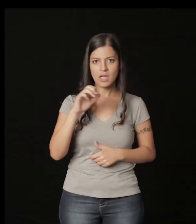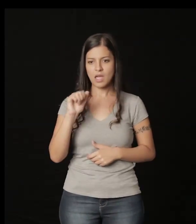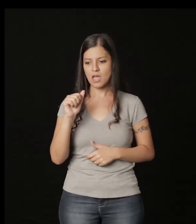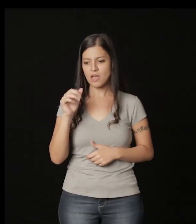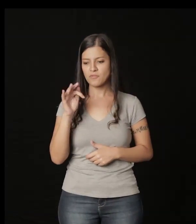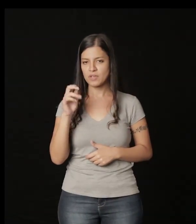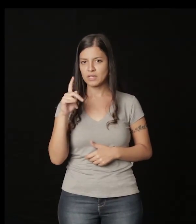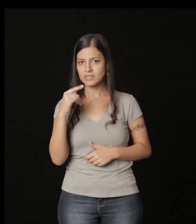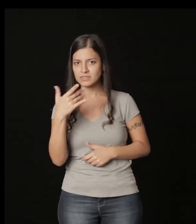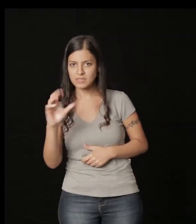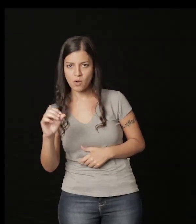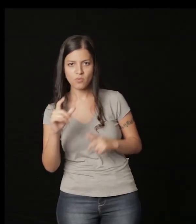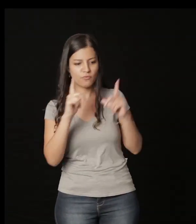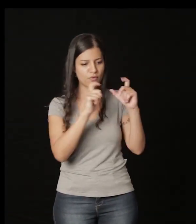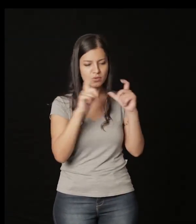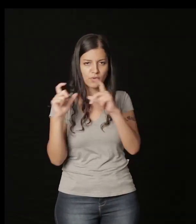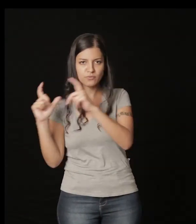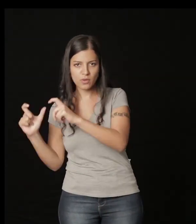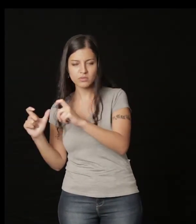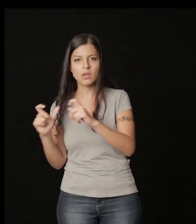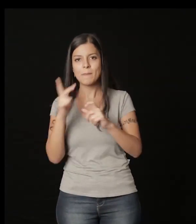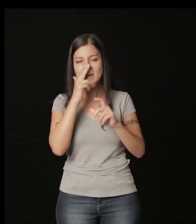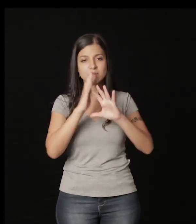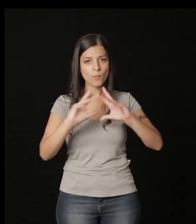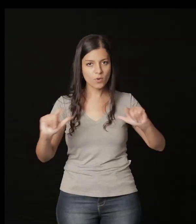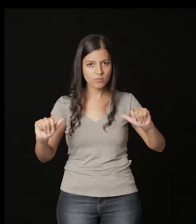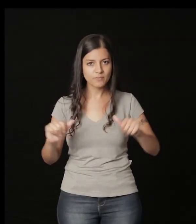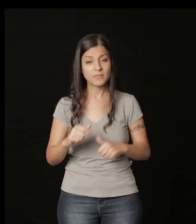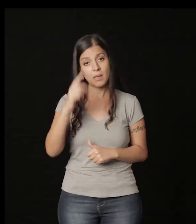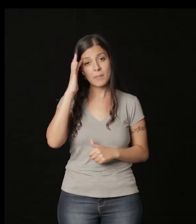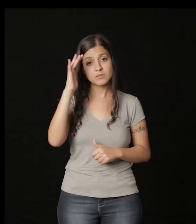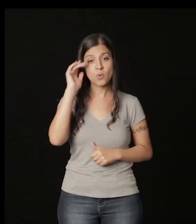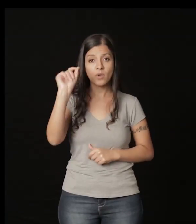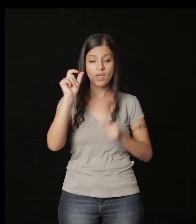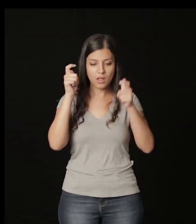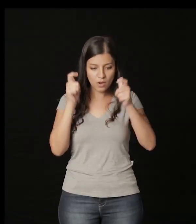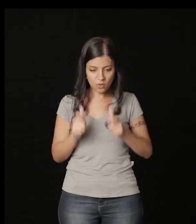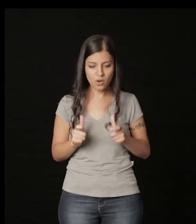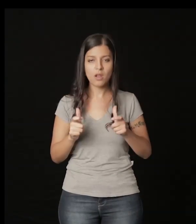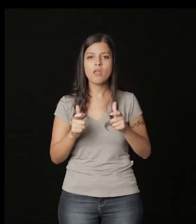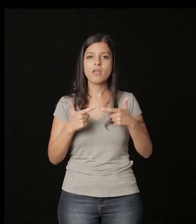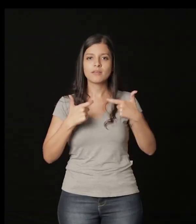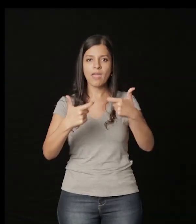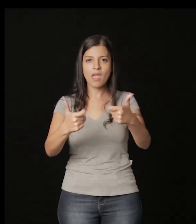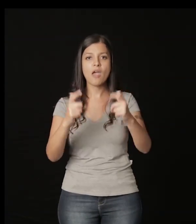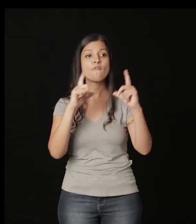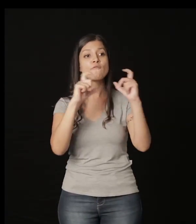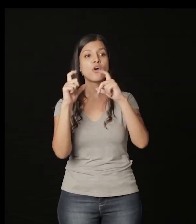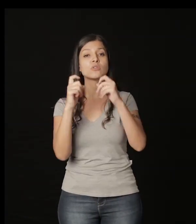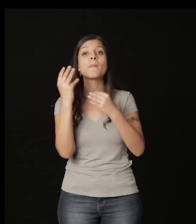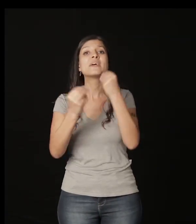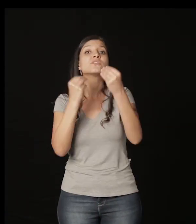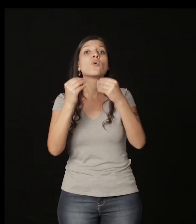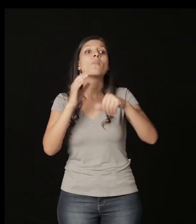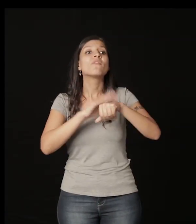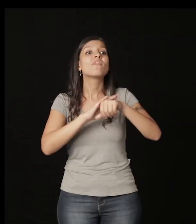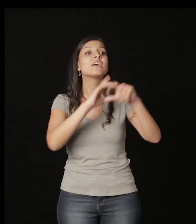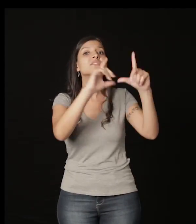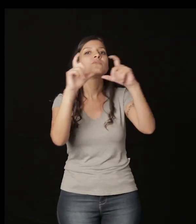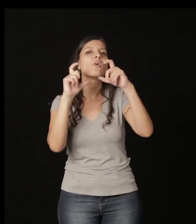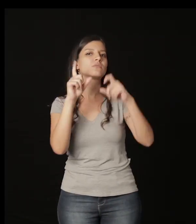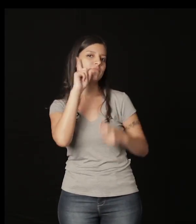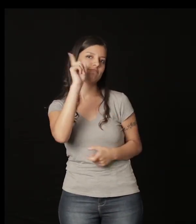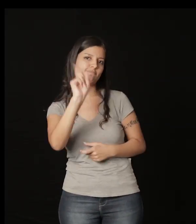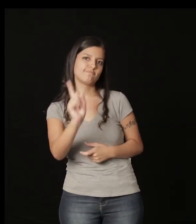time. And we decided that we wanted to make photographs in a war zone, but we didn't know how we could do it.